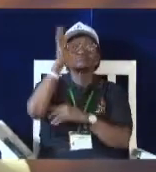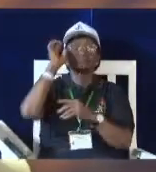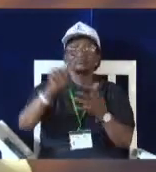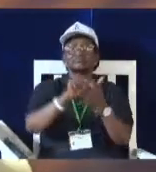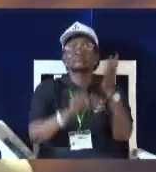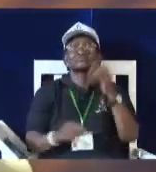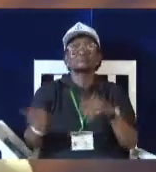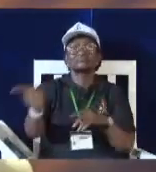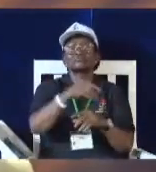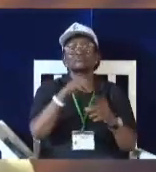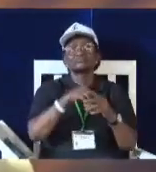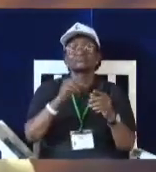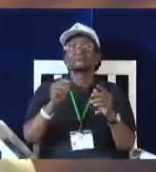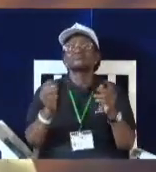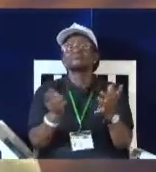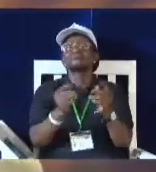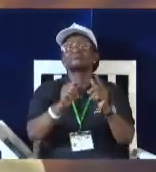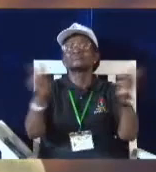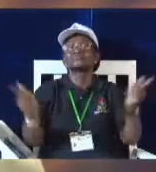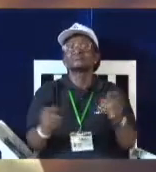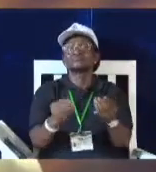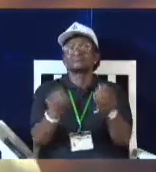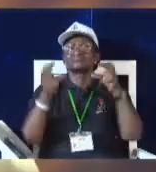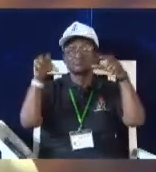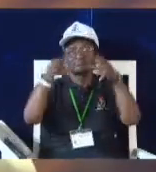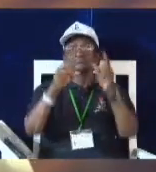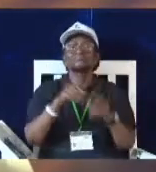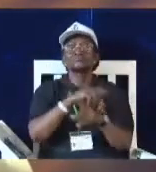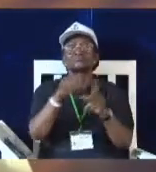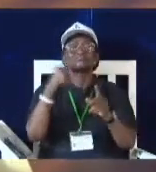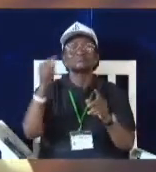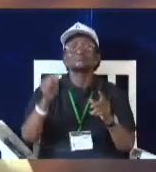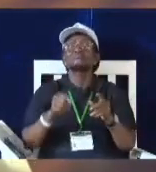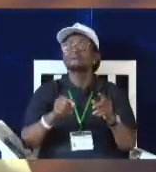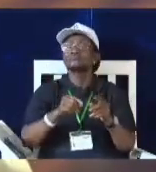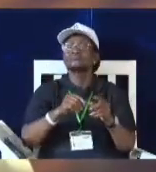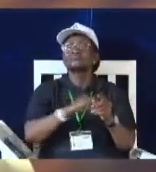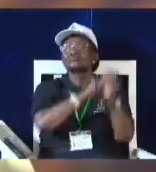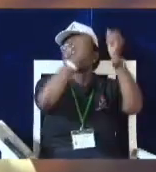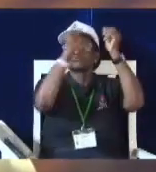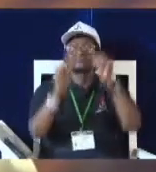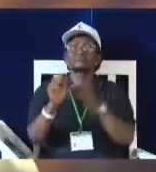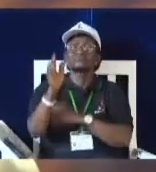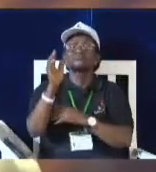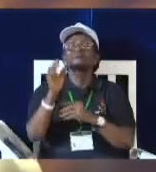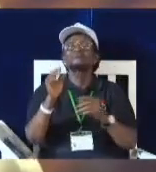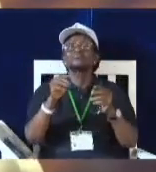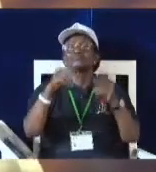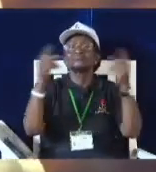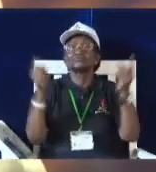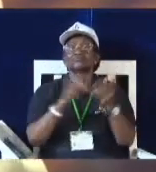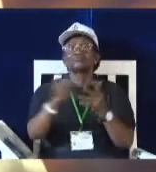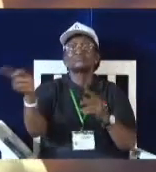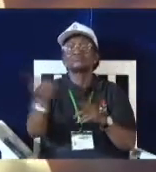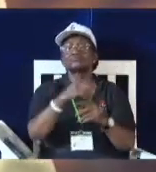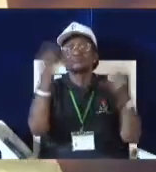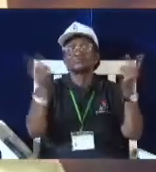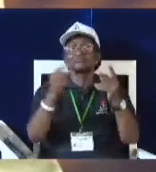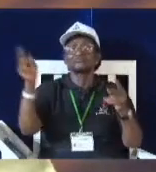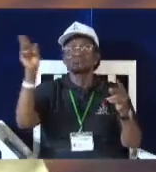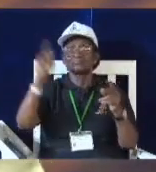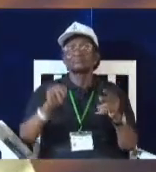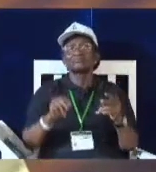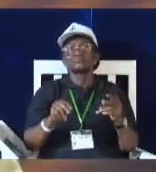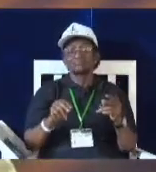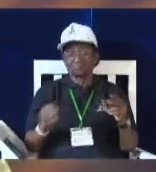crowd. And when the Almighty God pays you a visit, no demon can stand. So